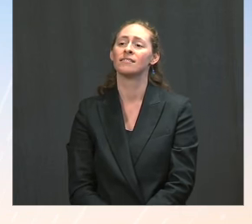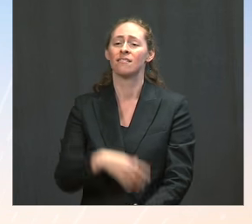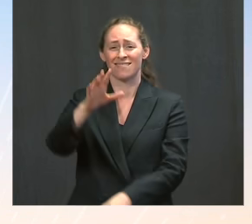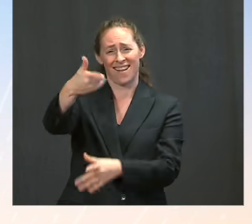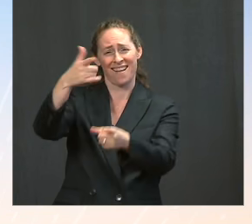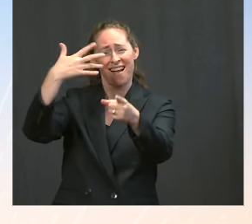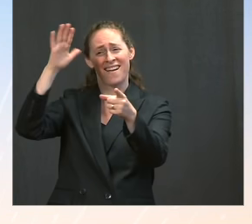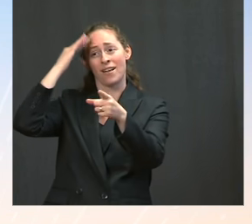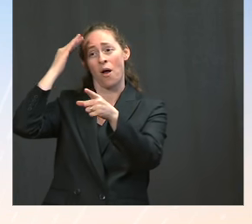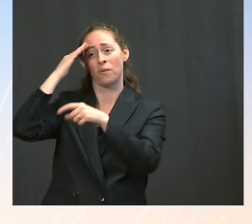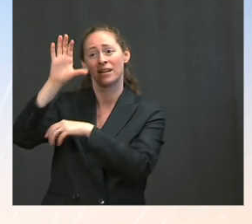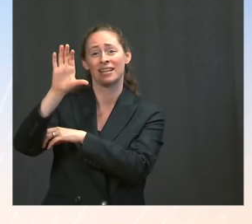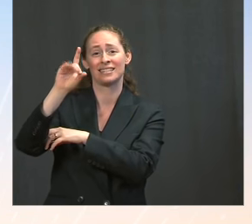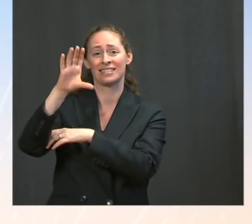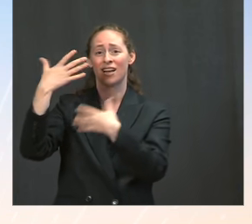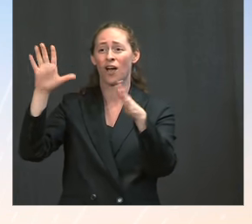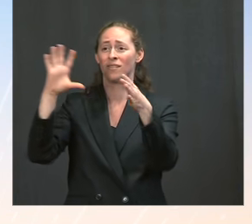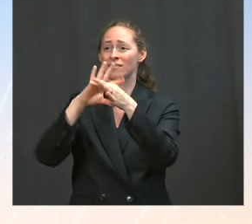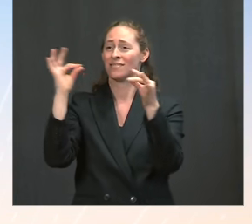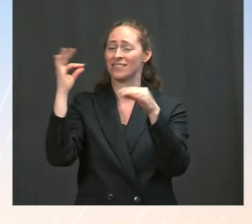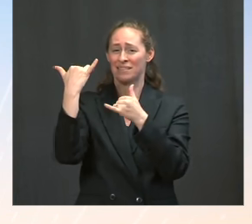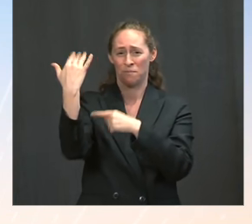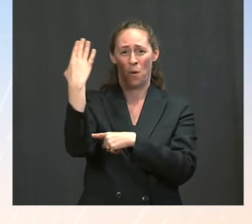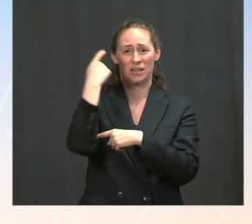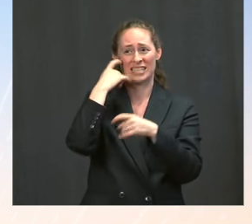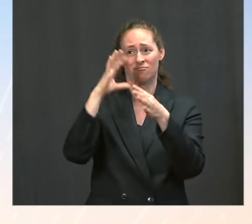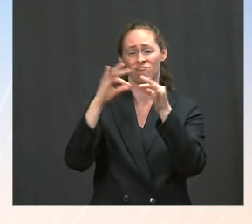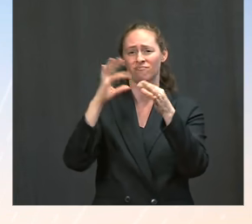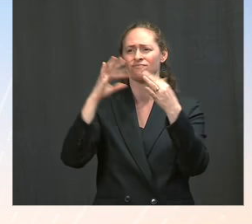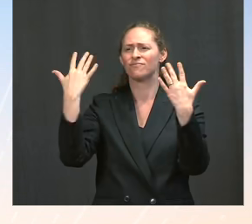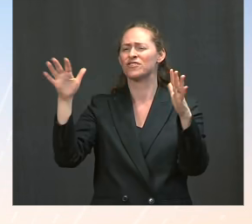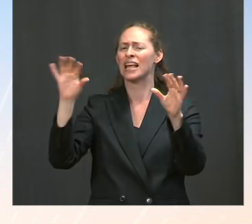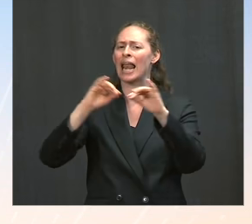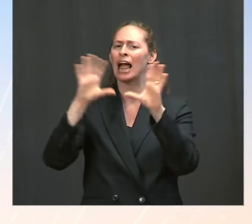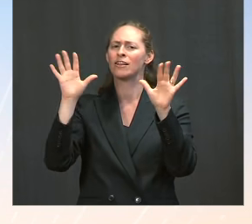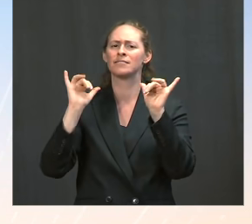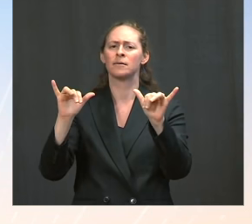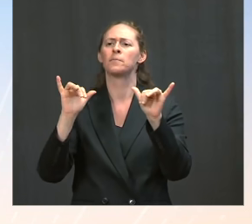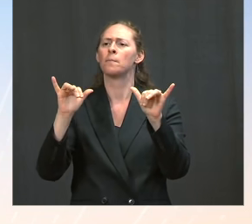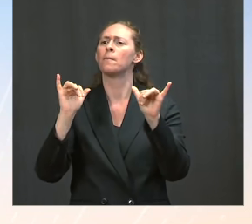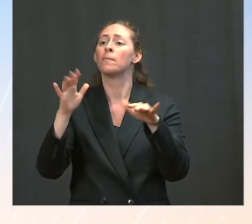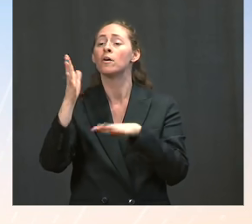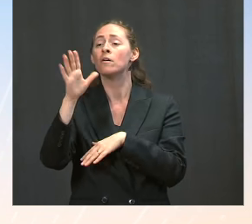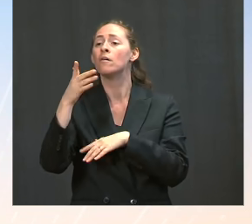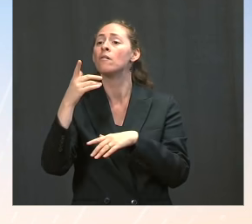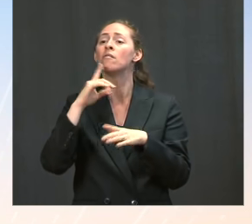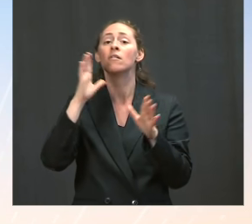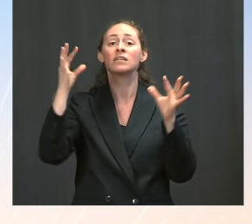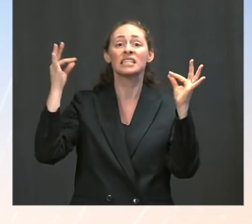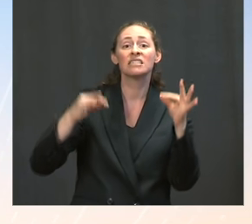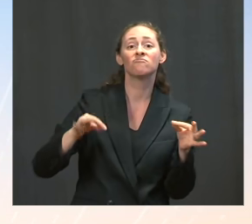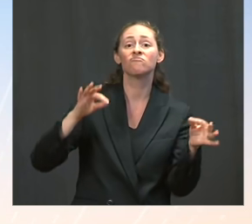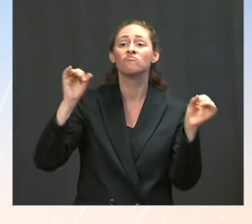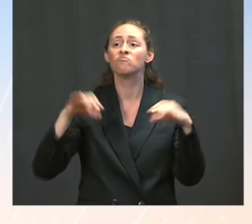this earlier this morning and made clear that there had not been a decision to change our mask guidance. 2, it's being reported